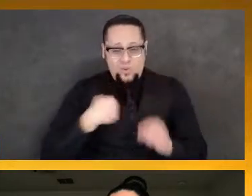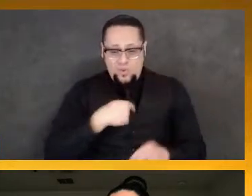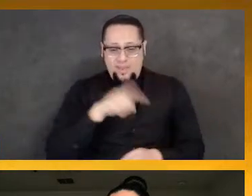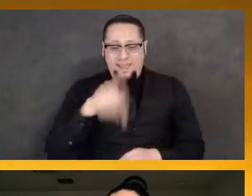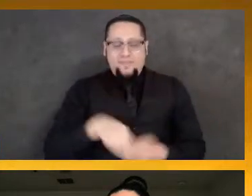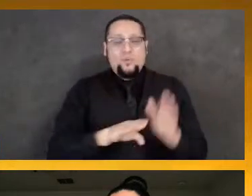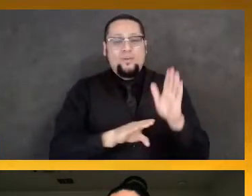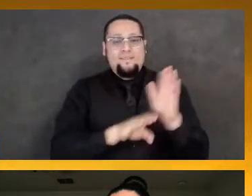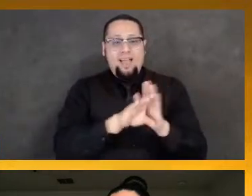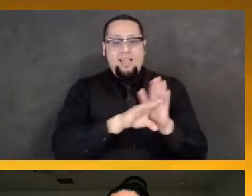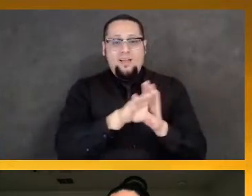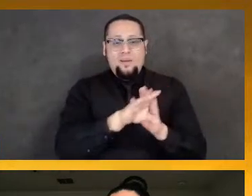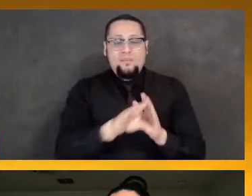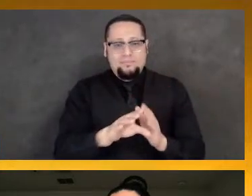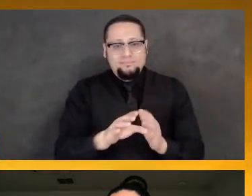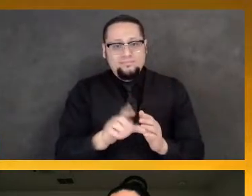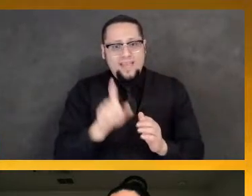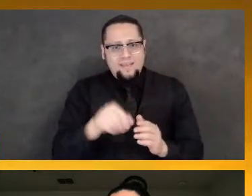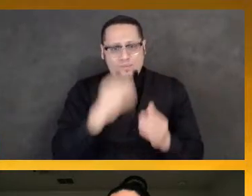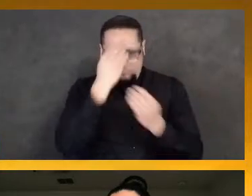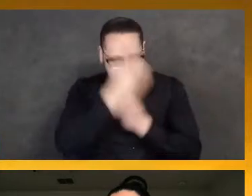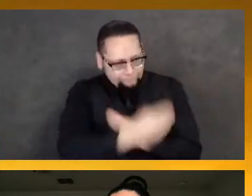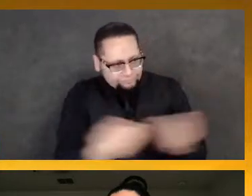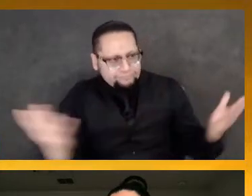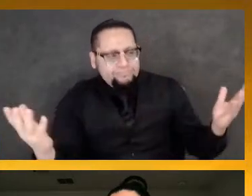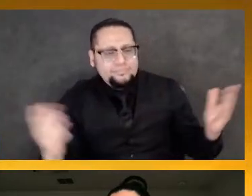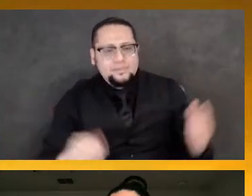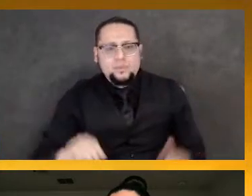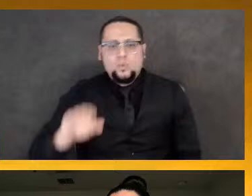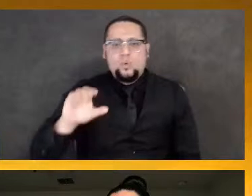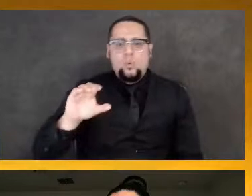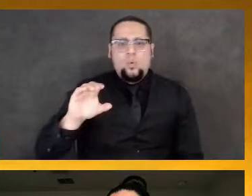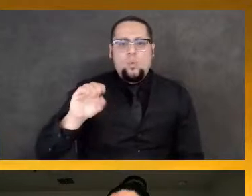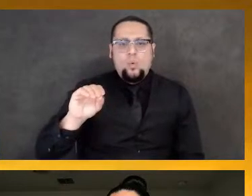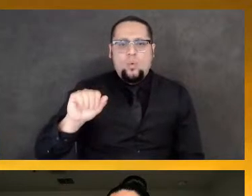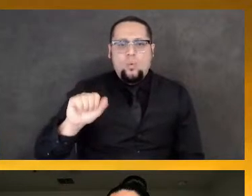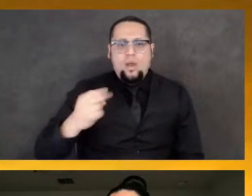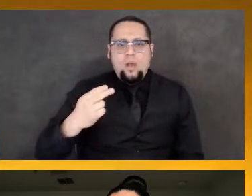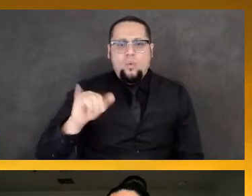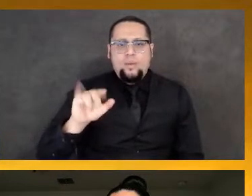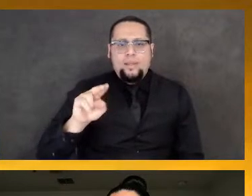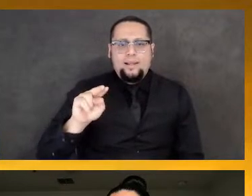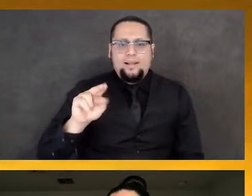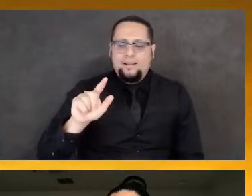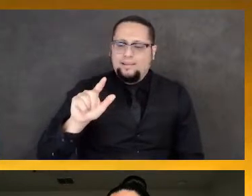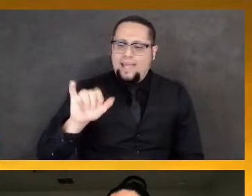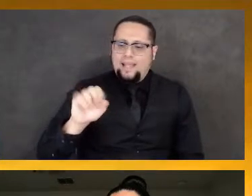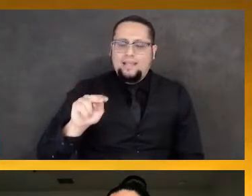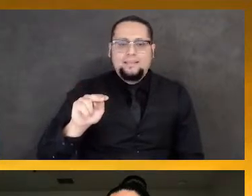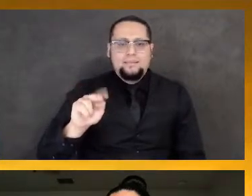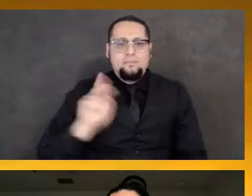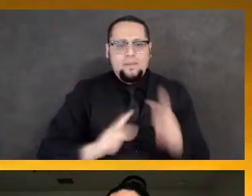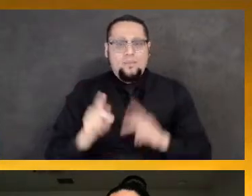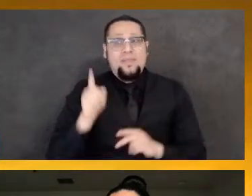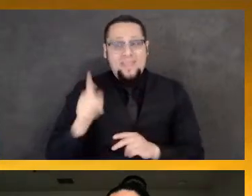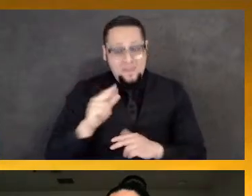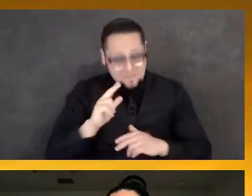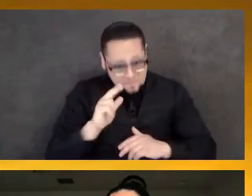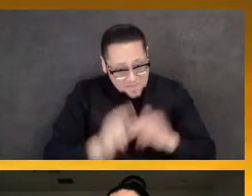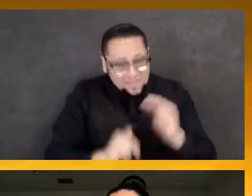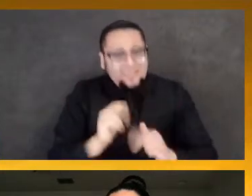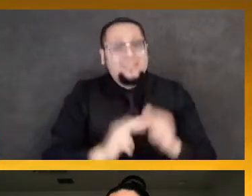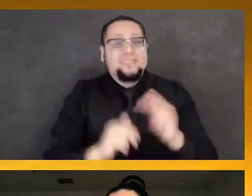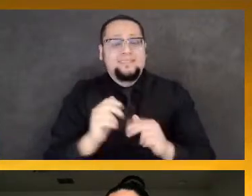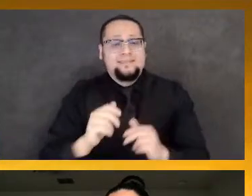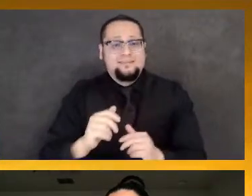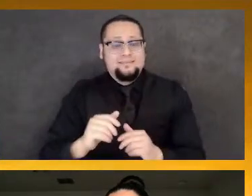in terms of letting people know that the Coahuiltecans built those missions, and